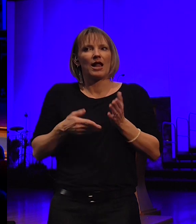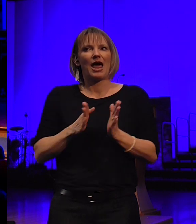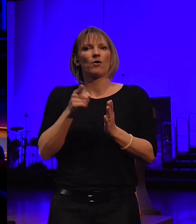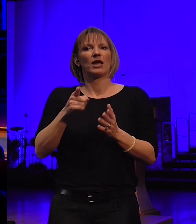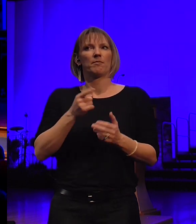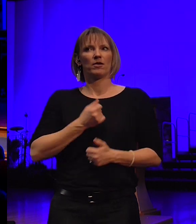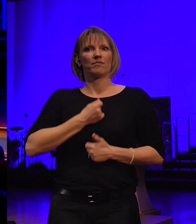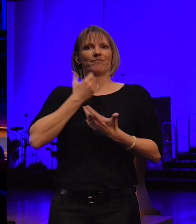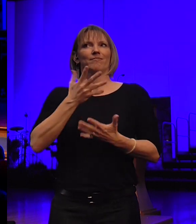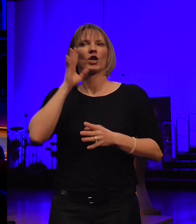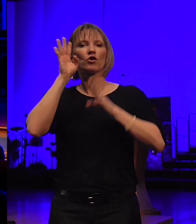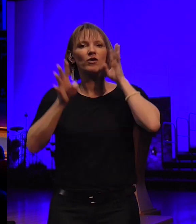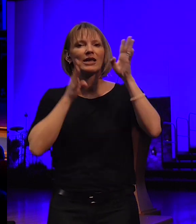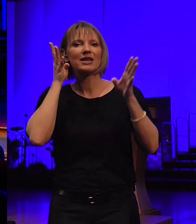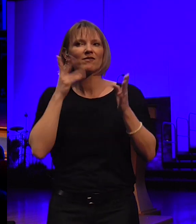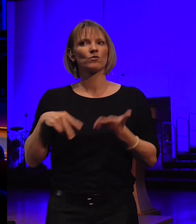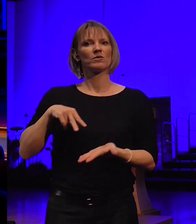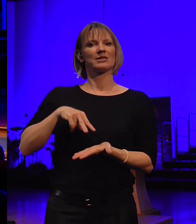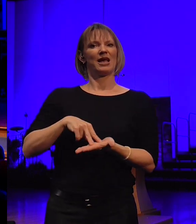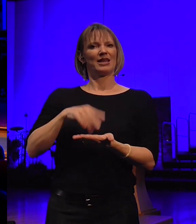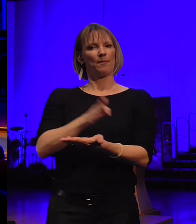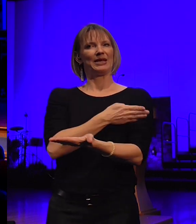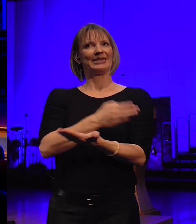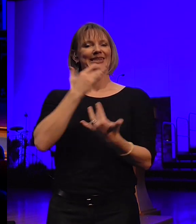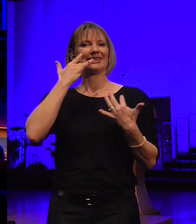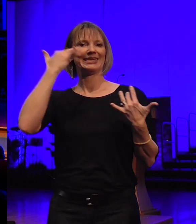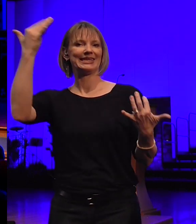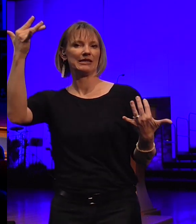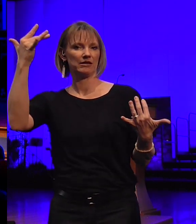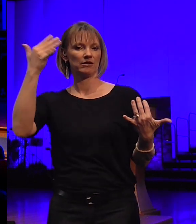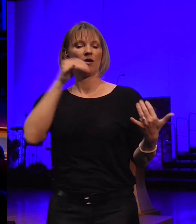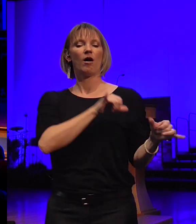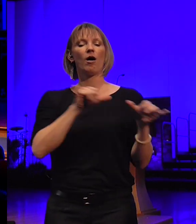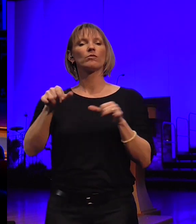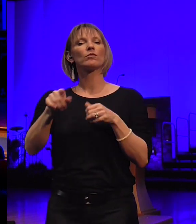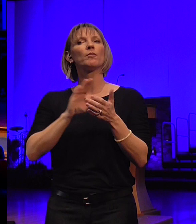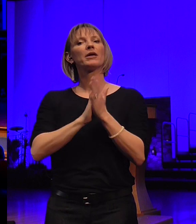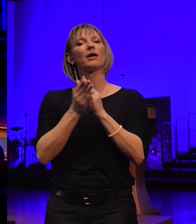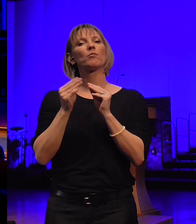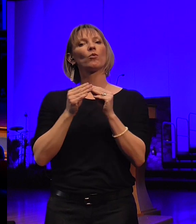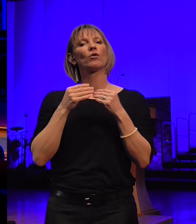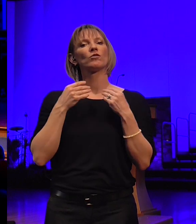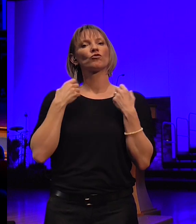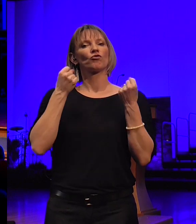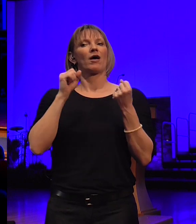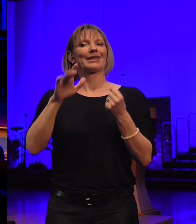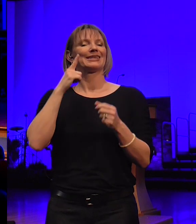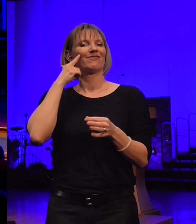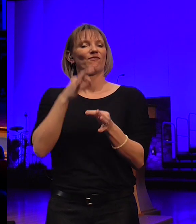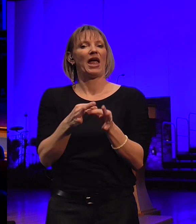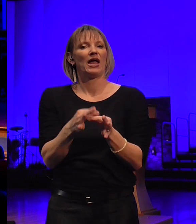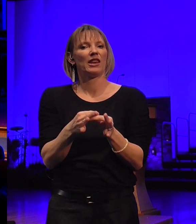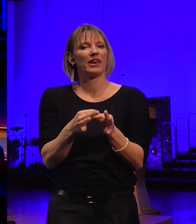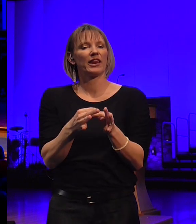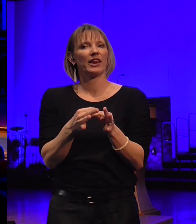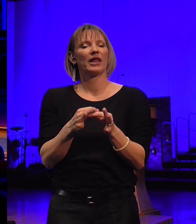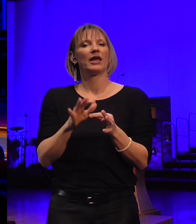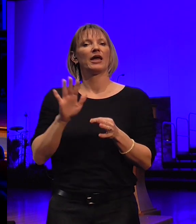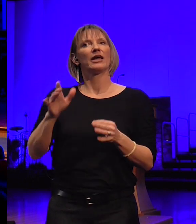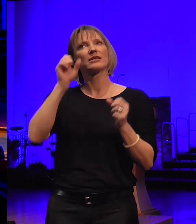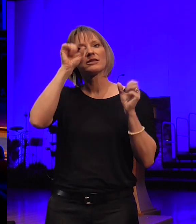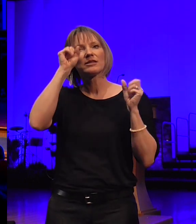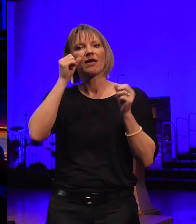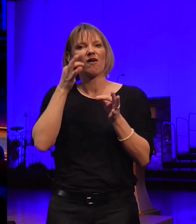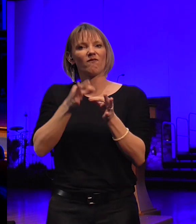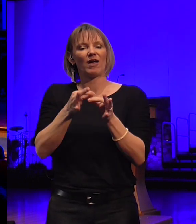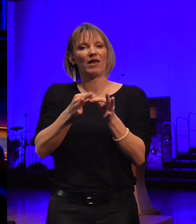front of God and everybody and sing. And it also caused him to strengthen his faith, his incredible